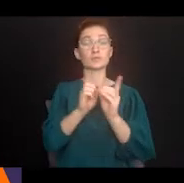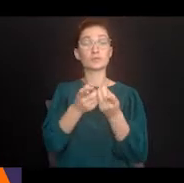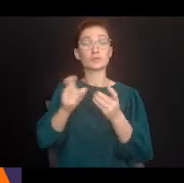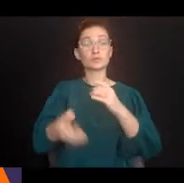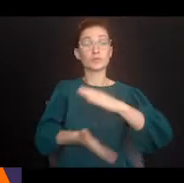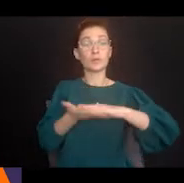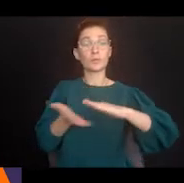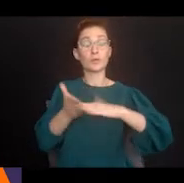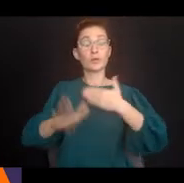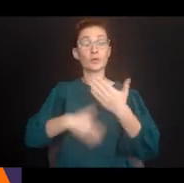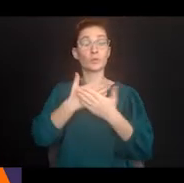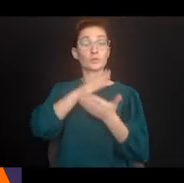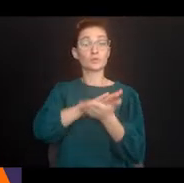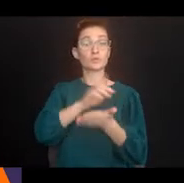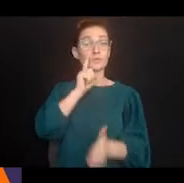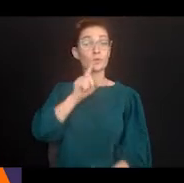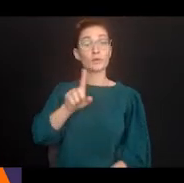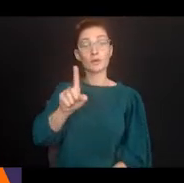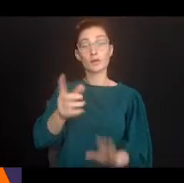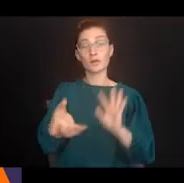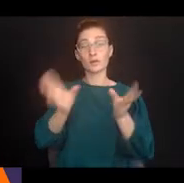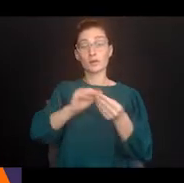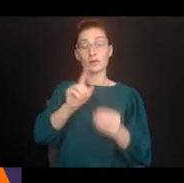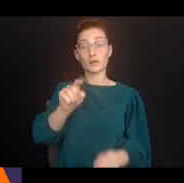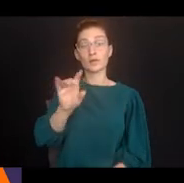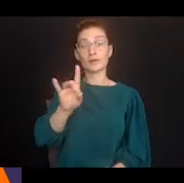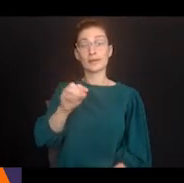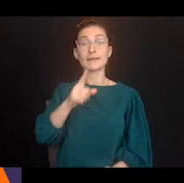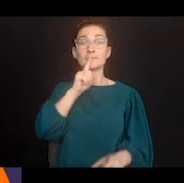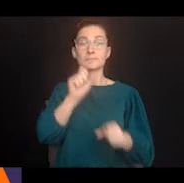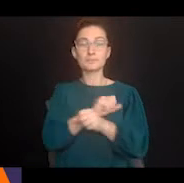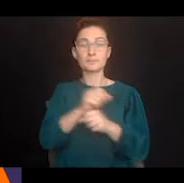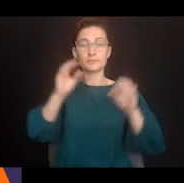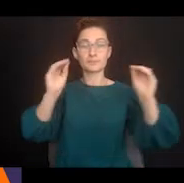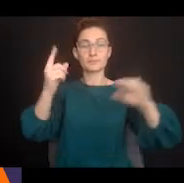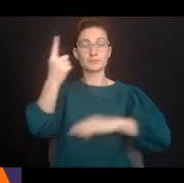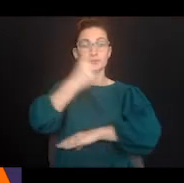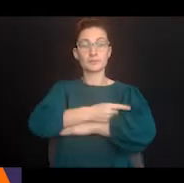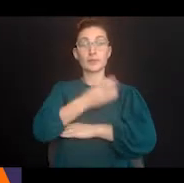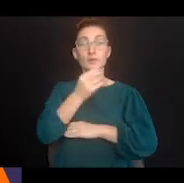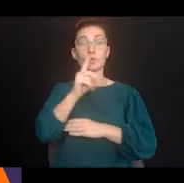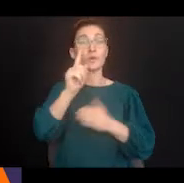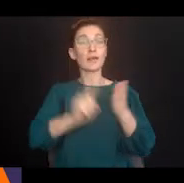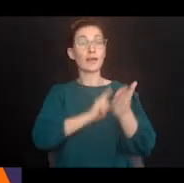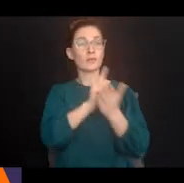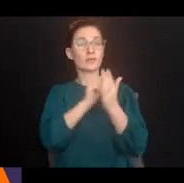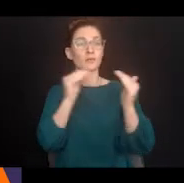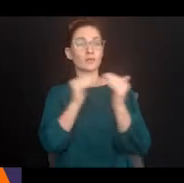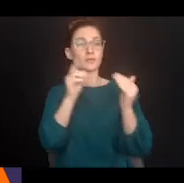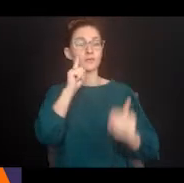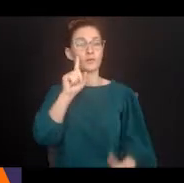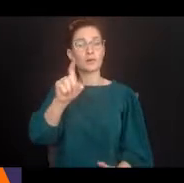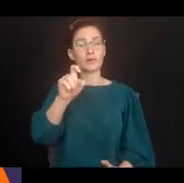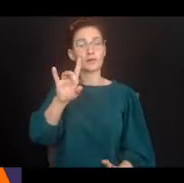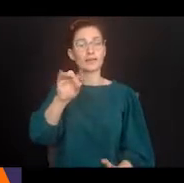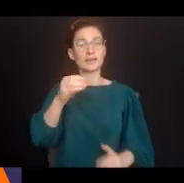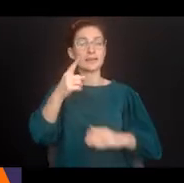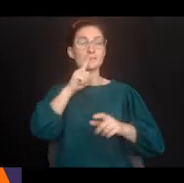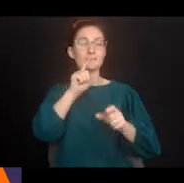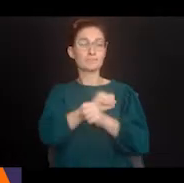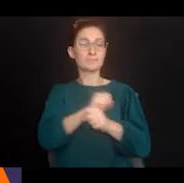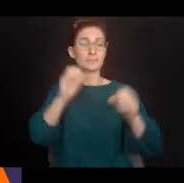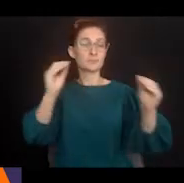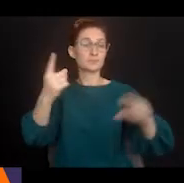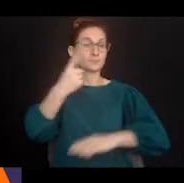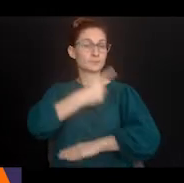all schools for a term of 180 actual teaching days, or the hourly equivalent of 180 actual